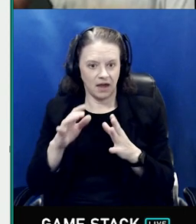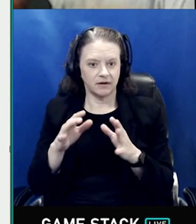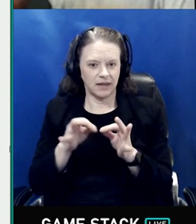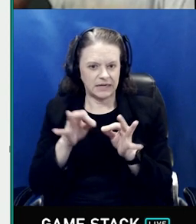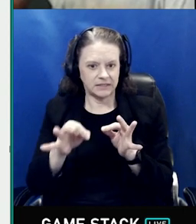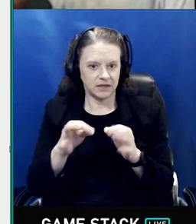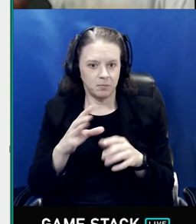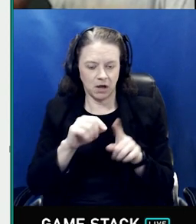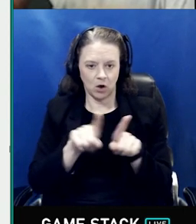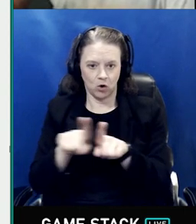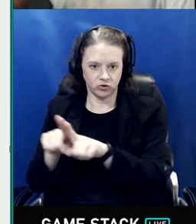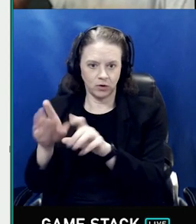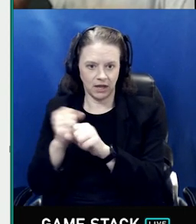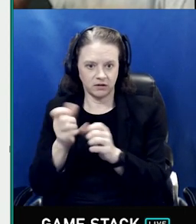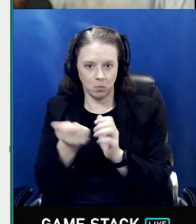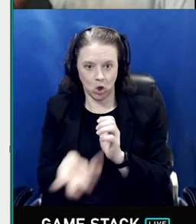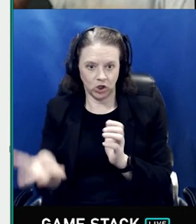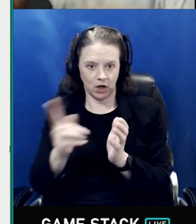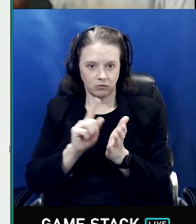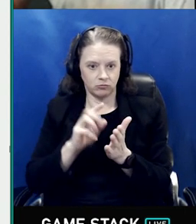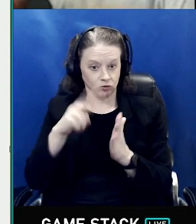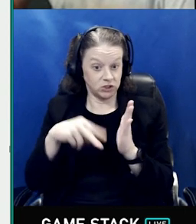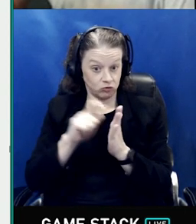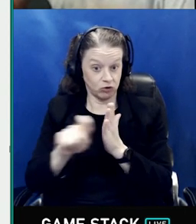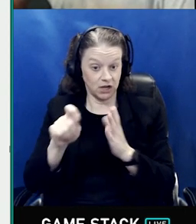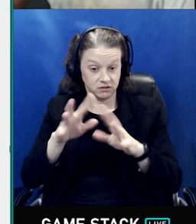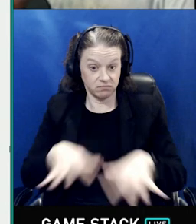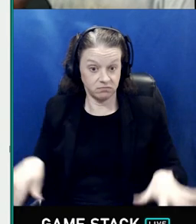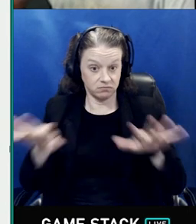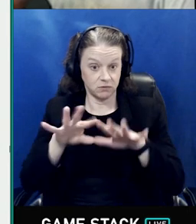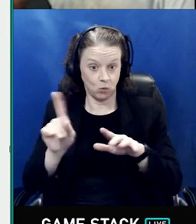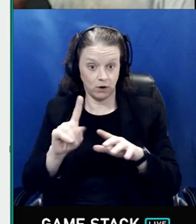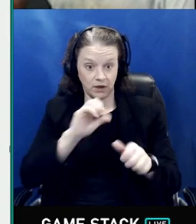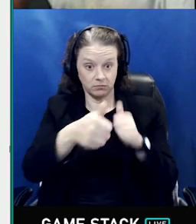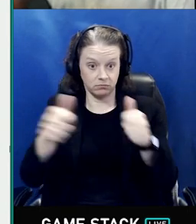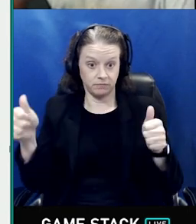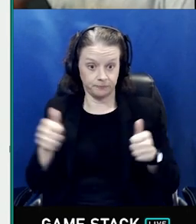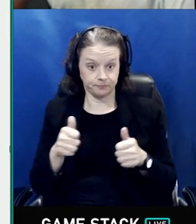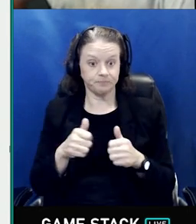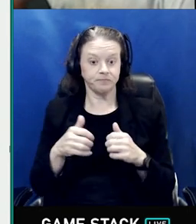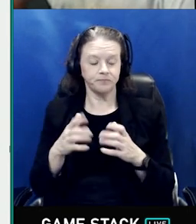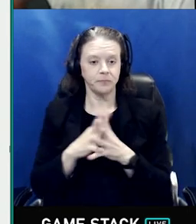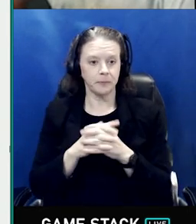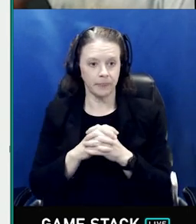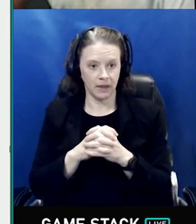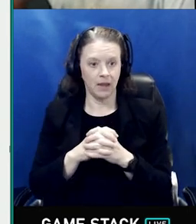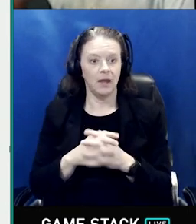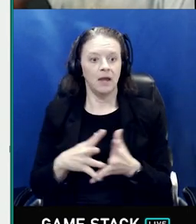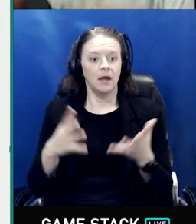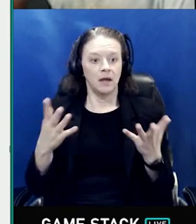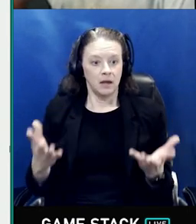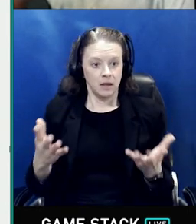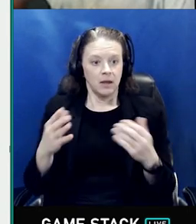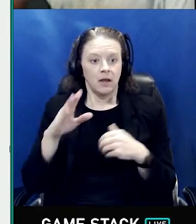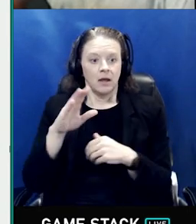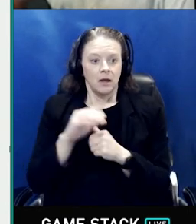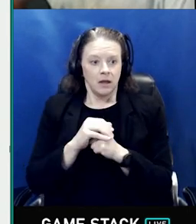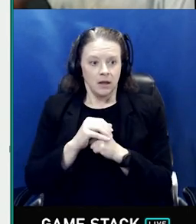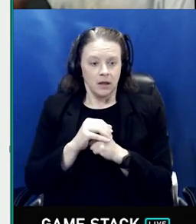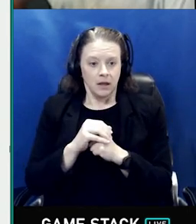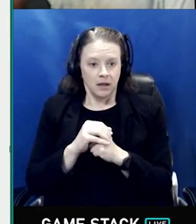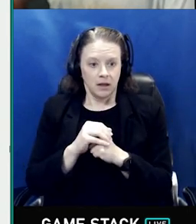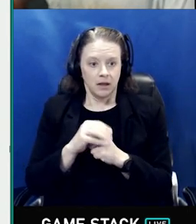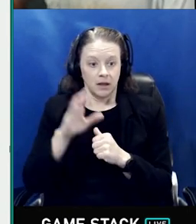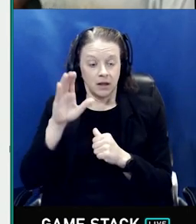Next Games is a game studio that uses Cosmos DB for its database for a unified gaming platform they built that